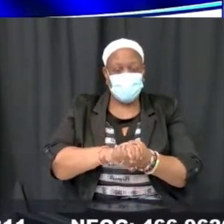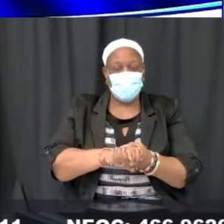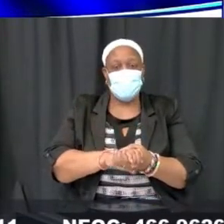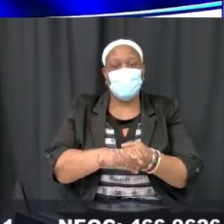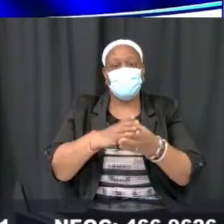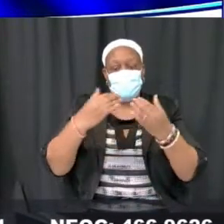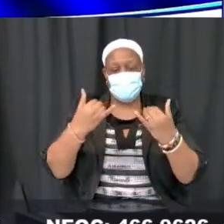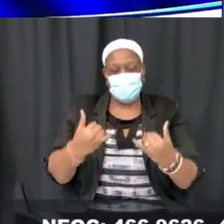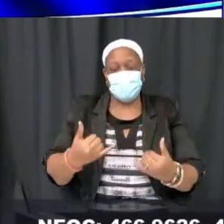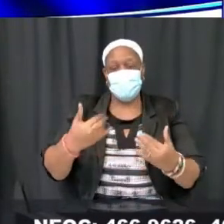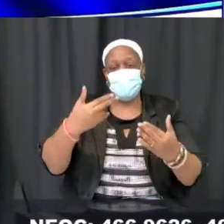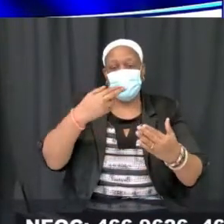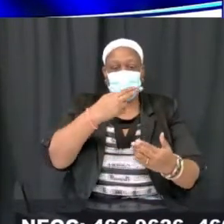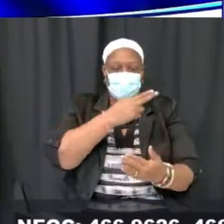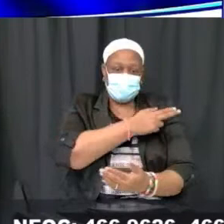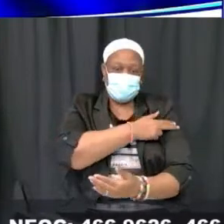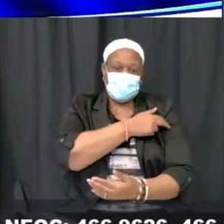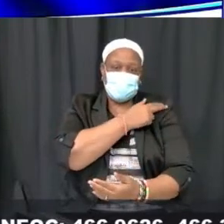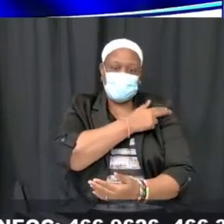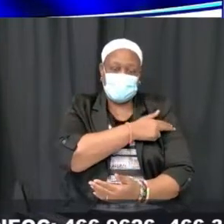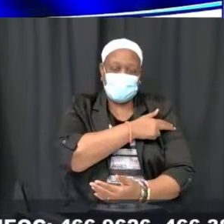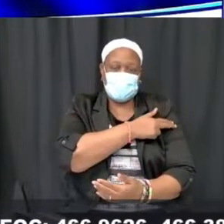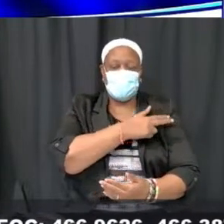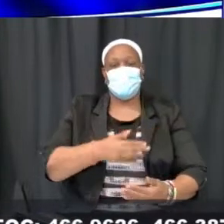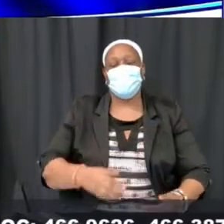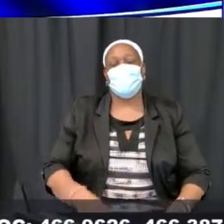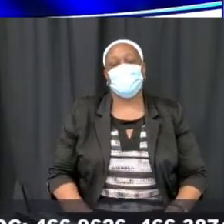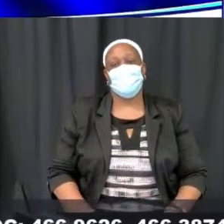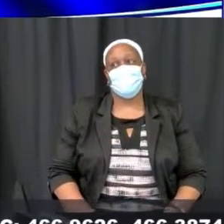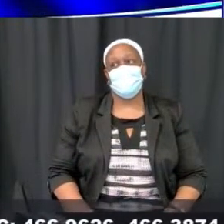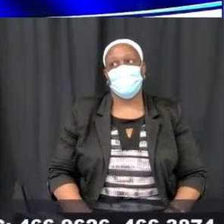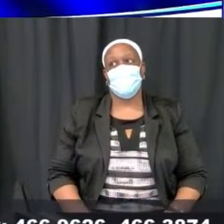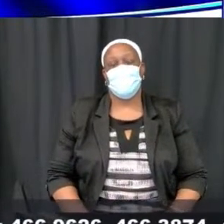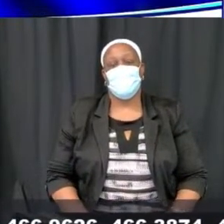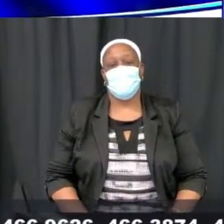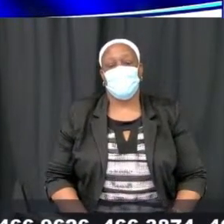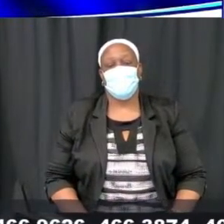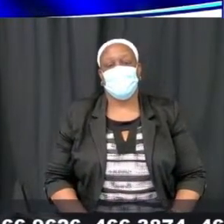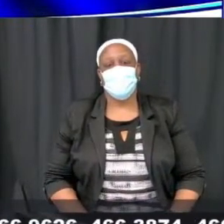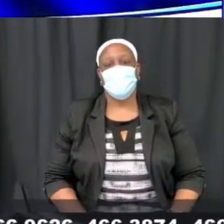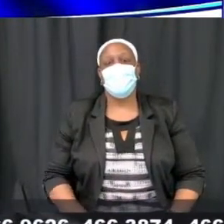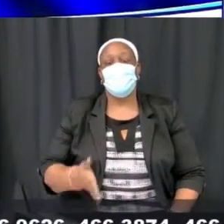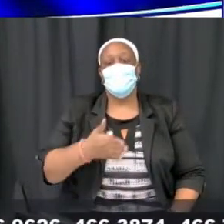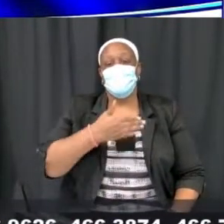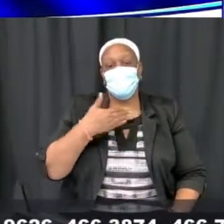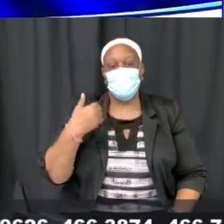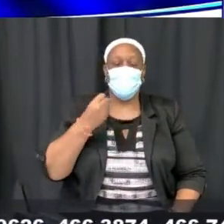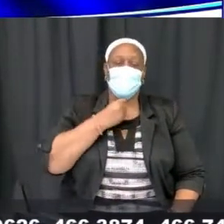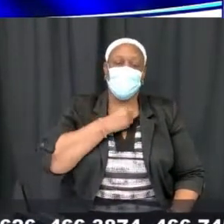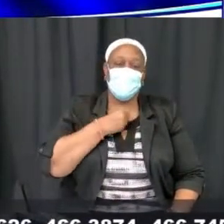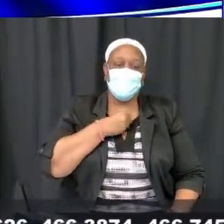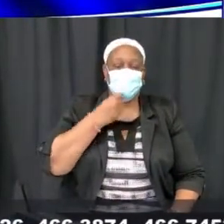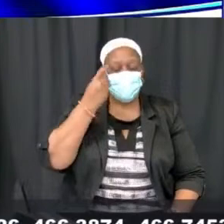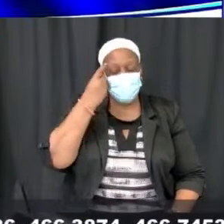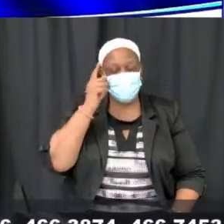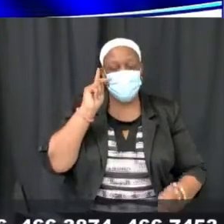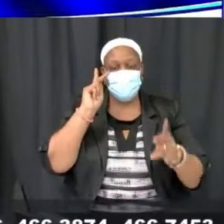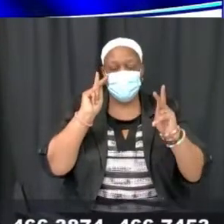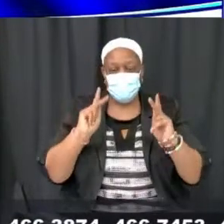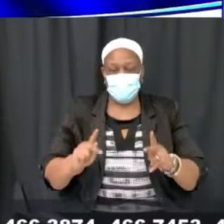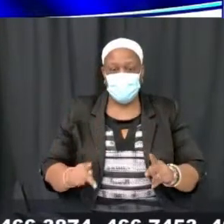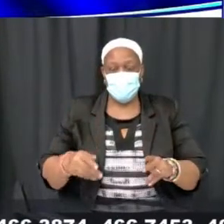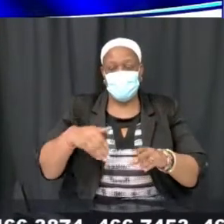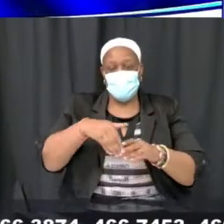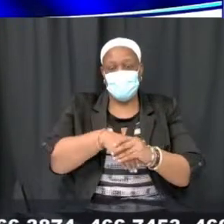I also want to express solidarity with the people of Grenada who would have suffered from the impacts of